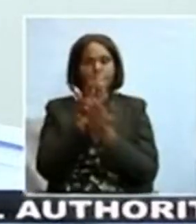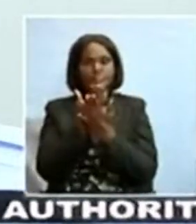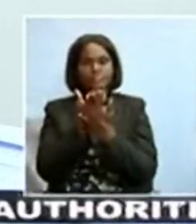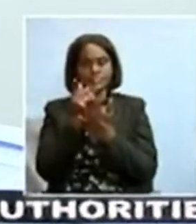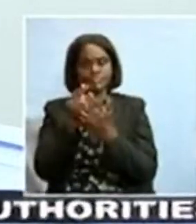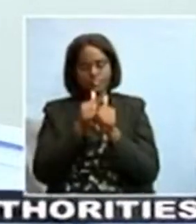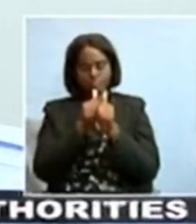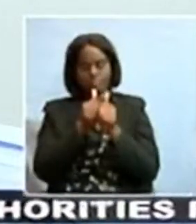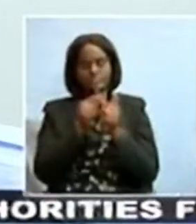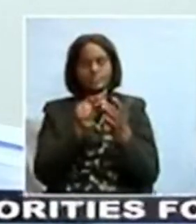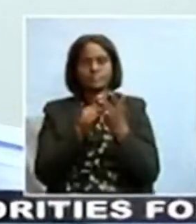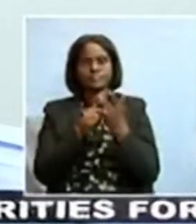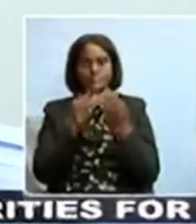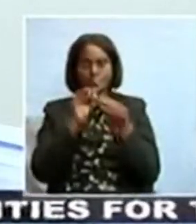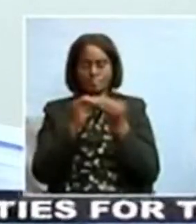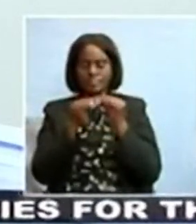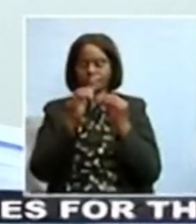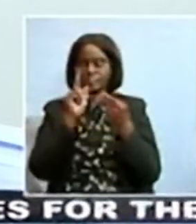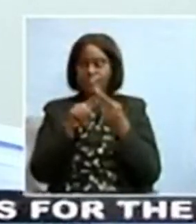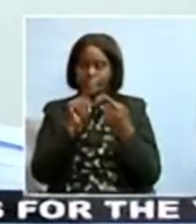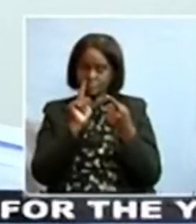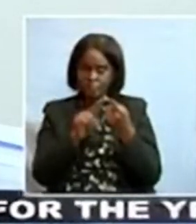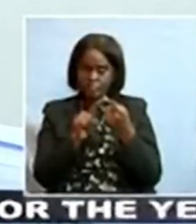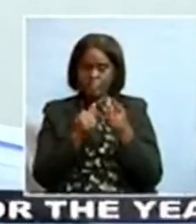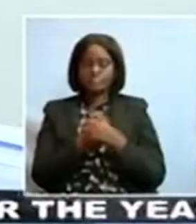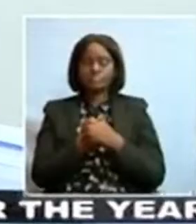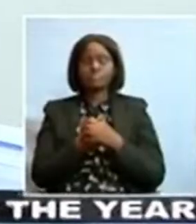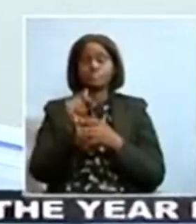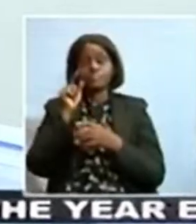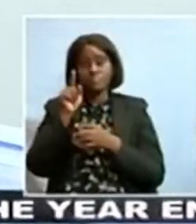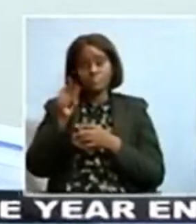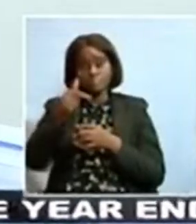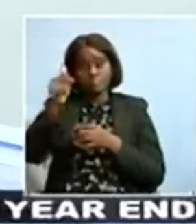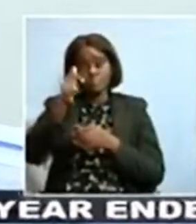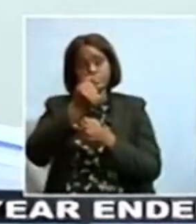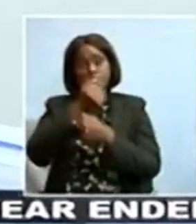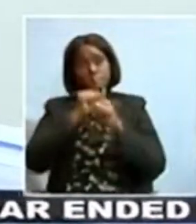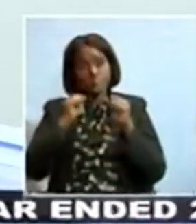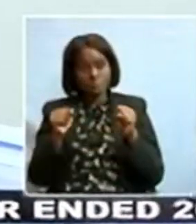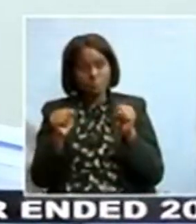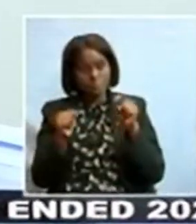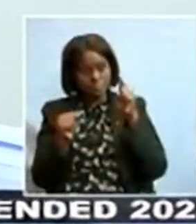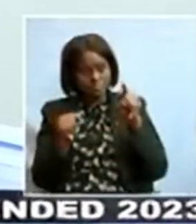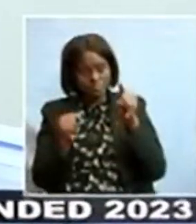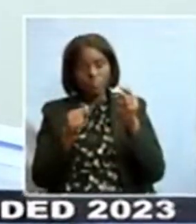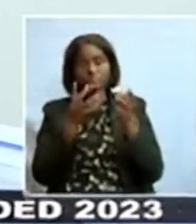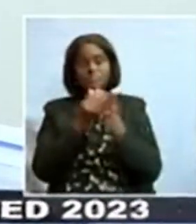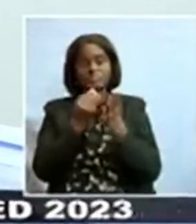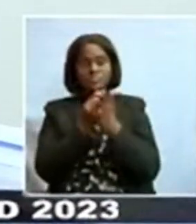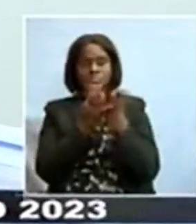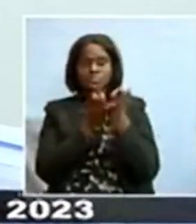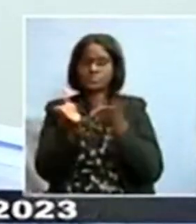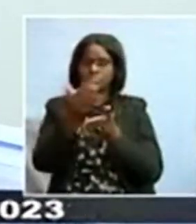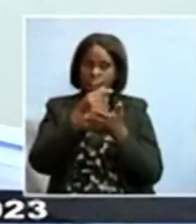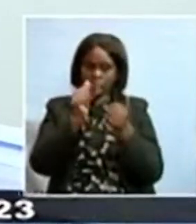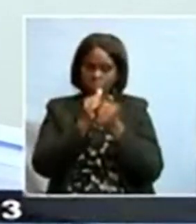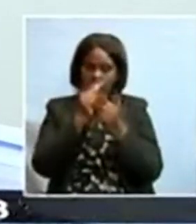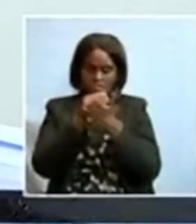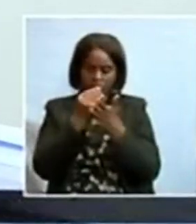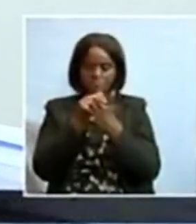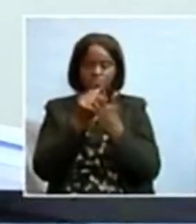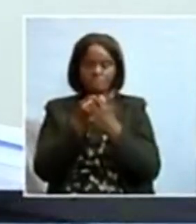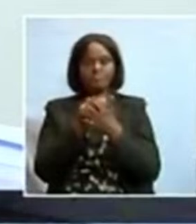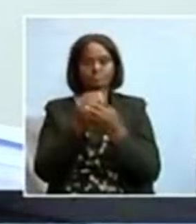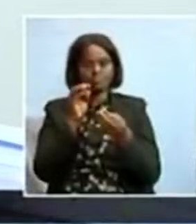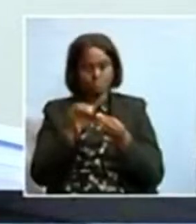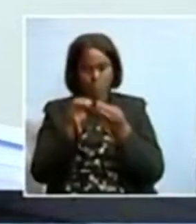as follows. Number 1, that you address revenue mobilization and financial